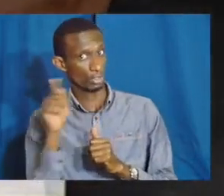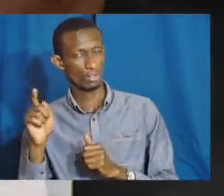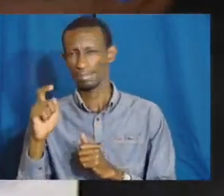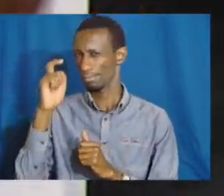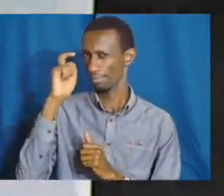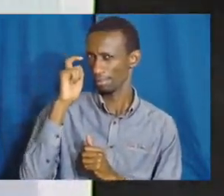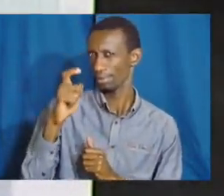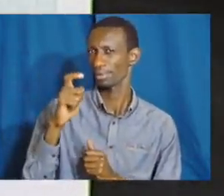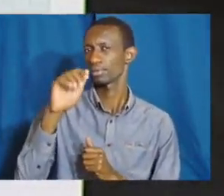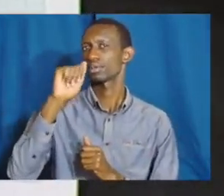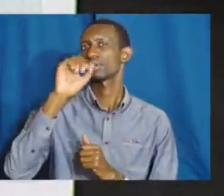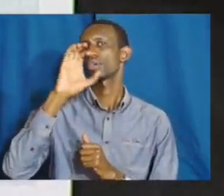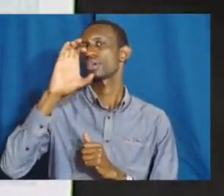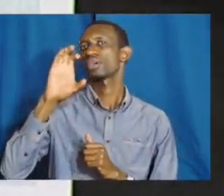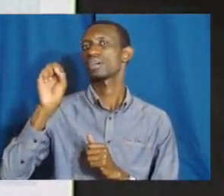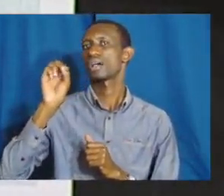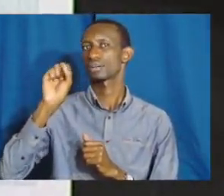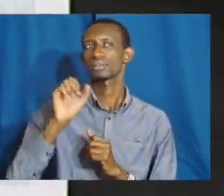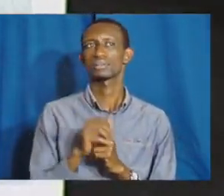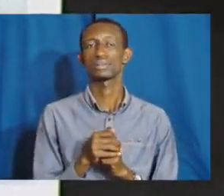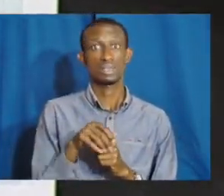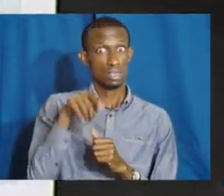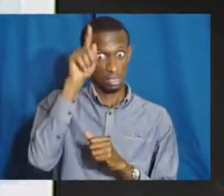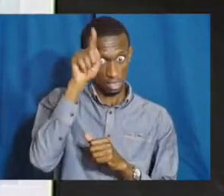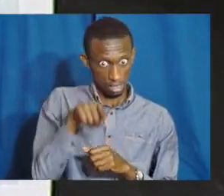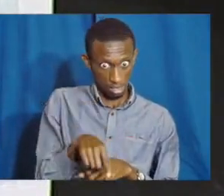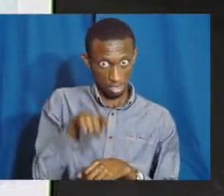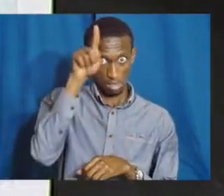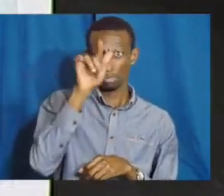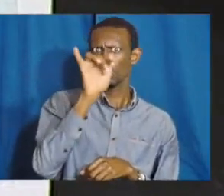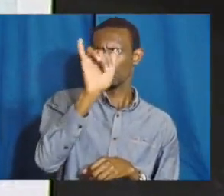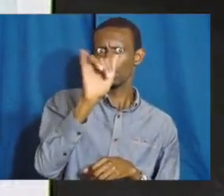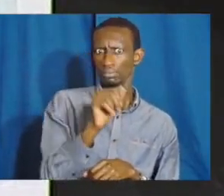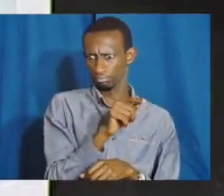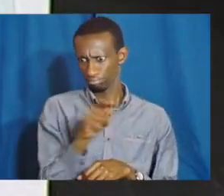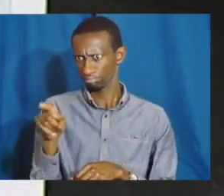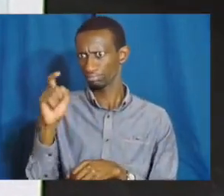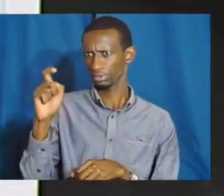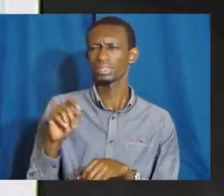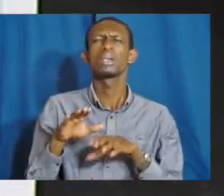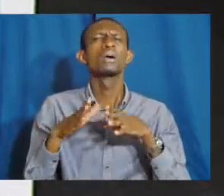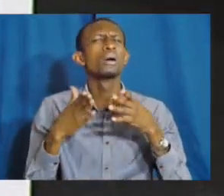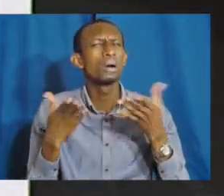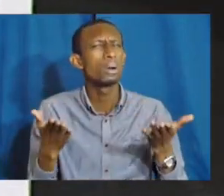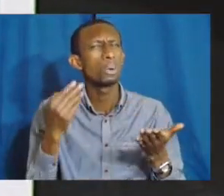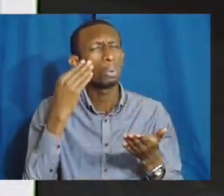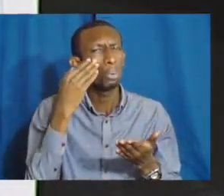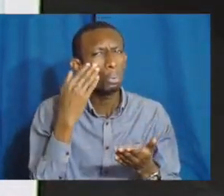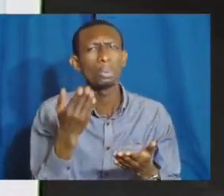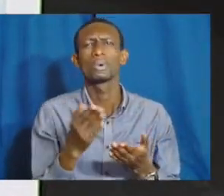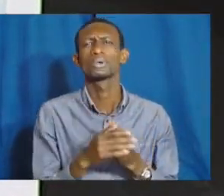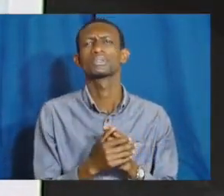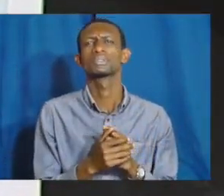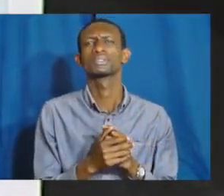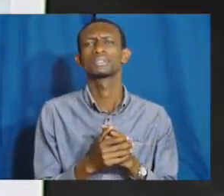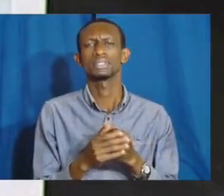x-axis. This is x, and this is y-axis. How do we find the